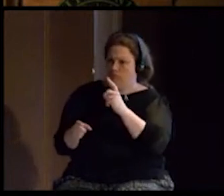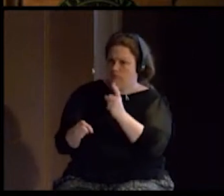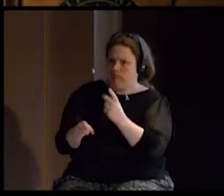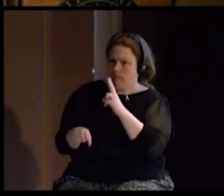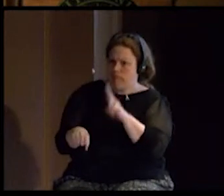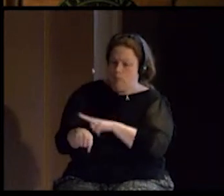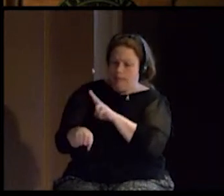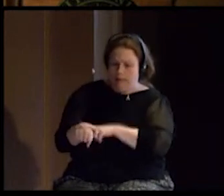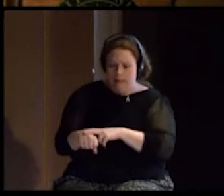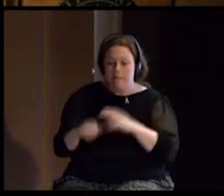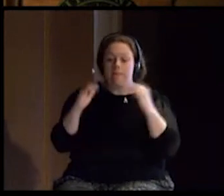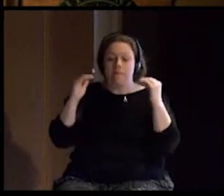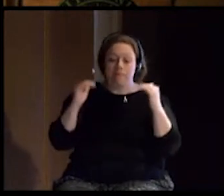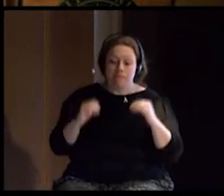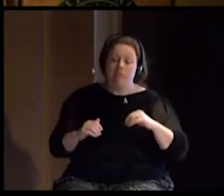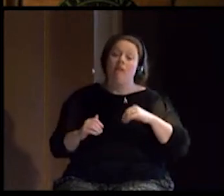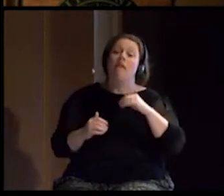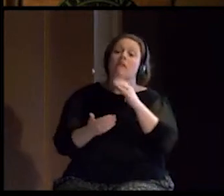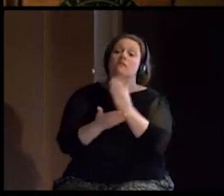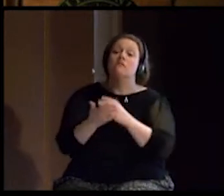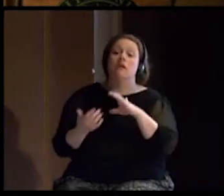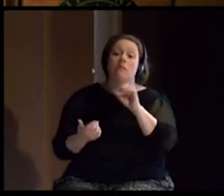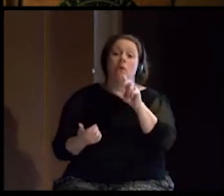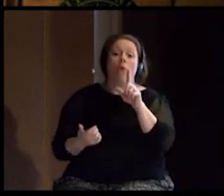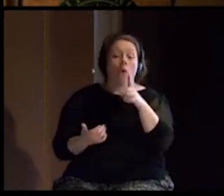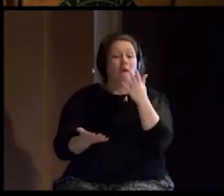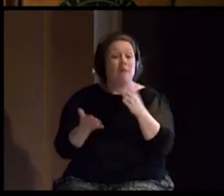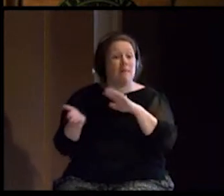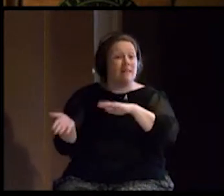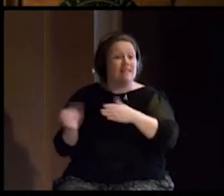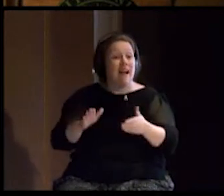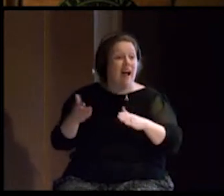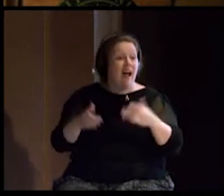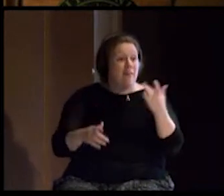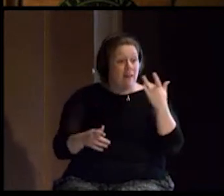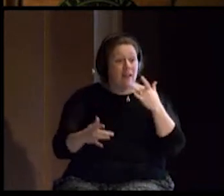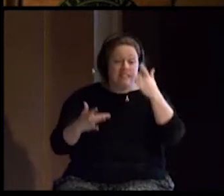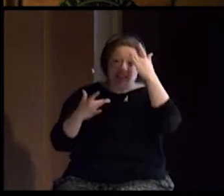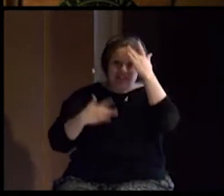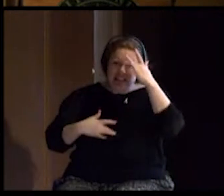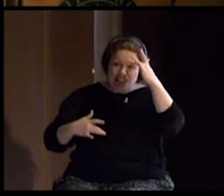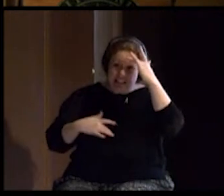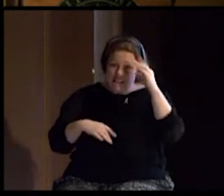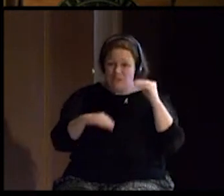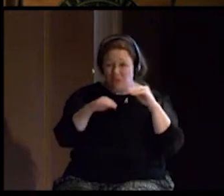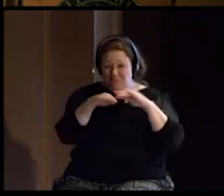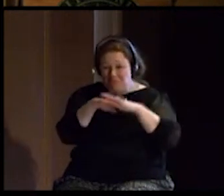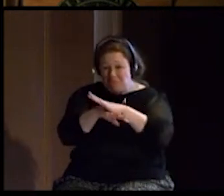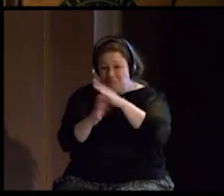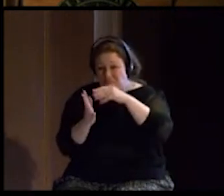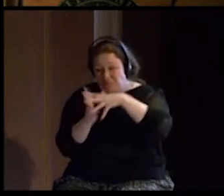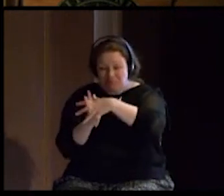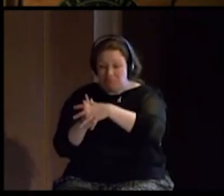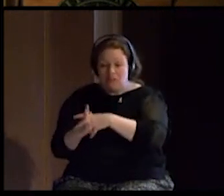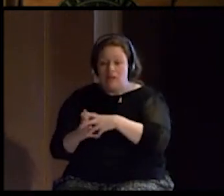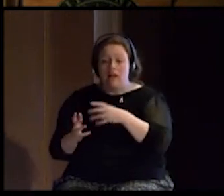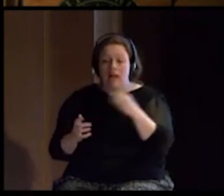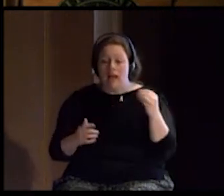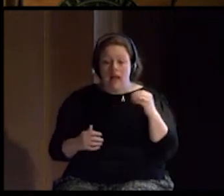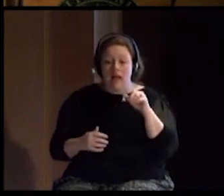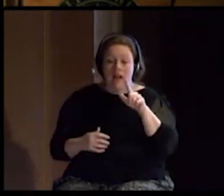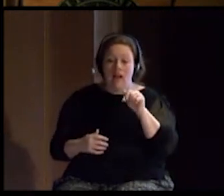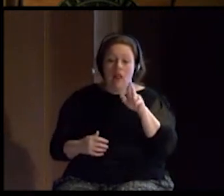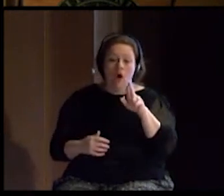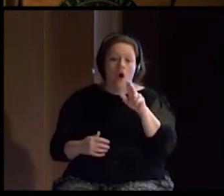susceptible corals that may die due to disease or starvation, but we also have less recruitment because larvae cannot settle in